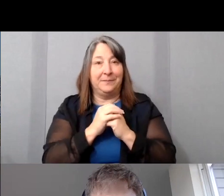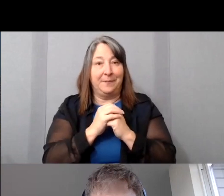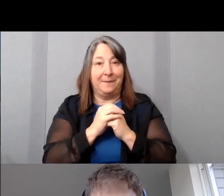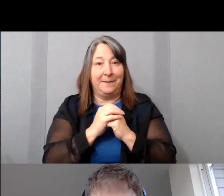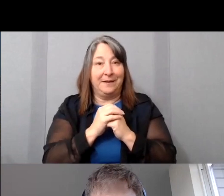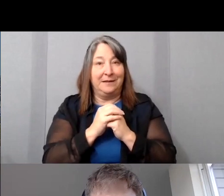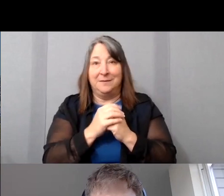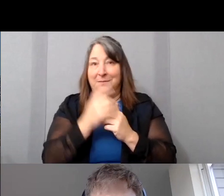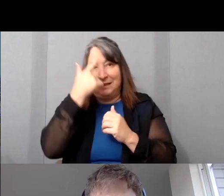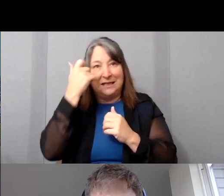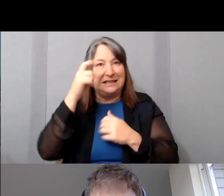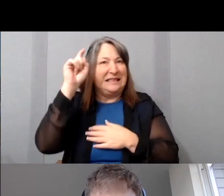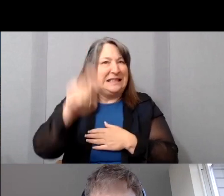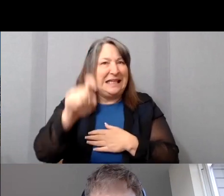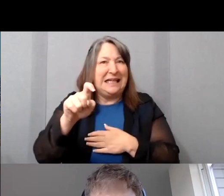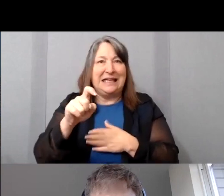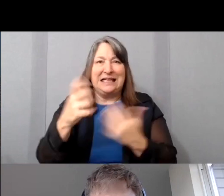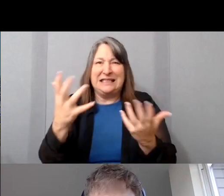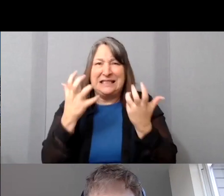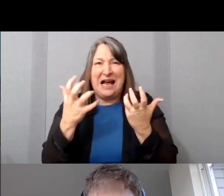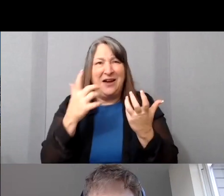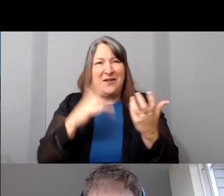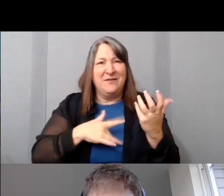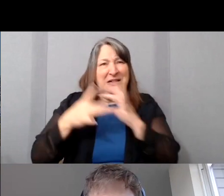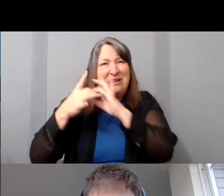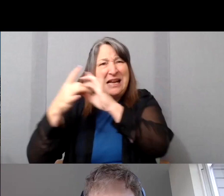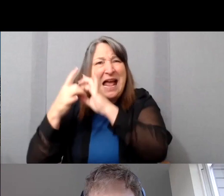such a need and desire for connection and doing